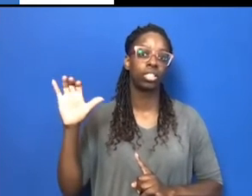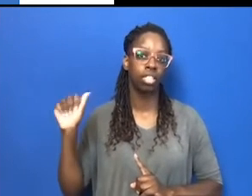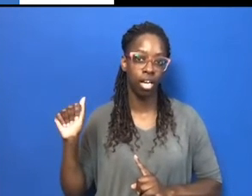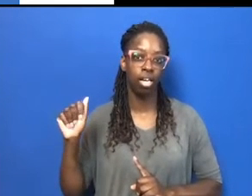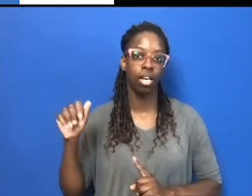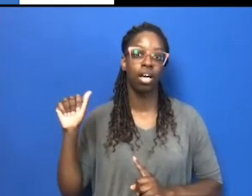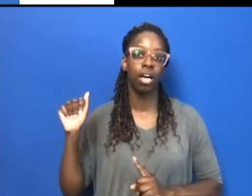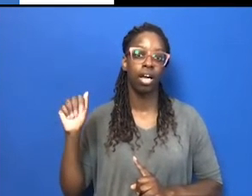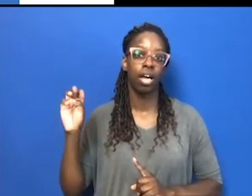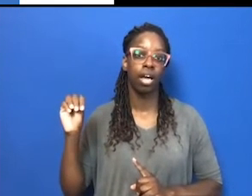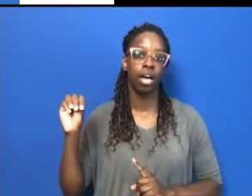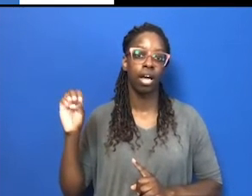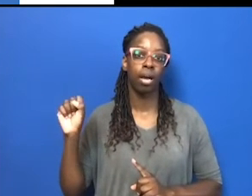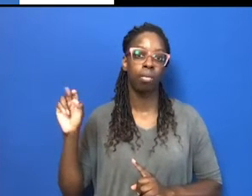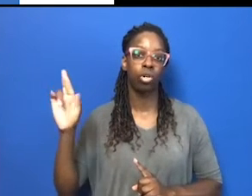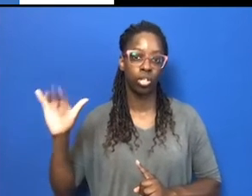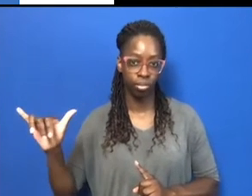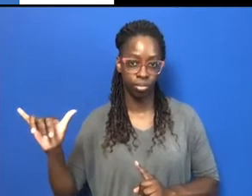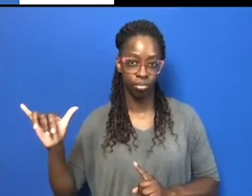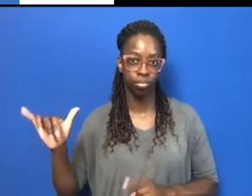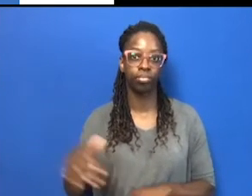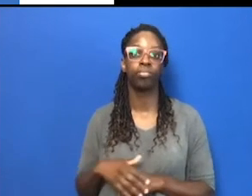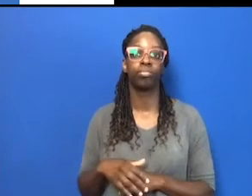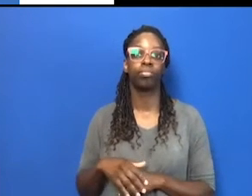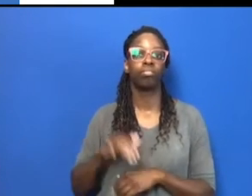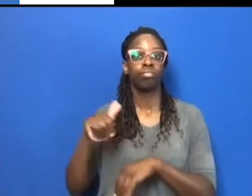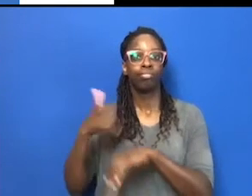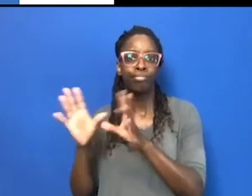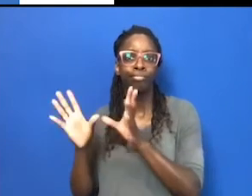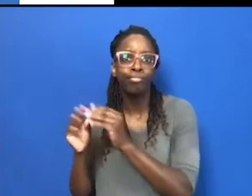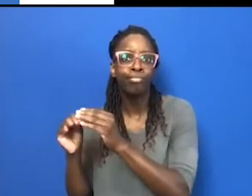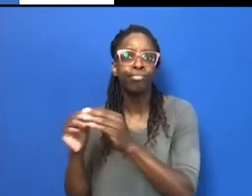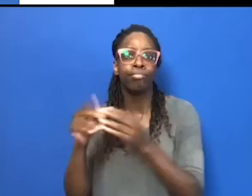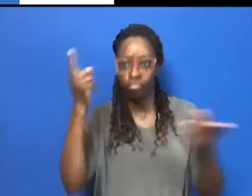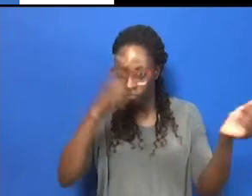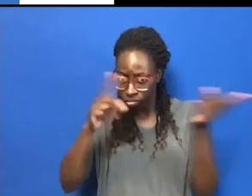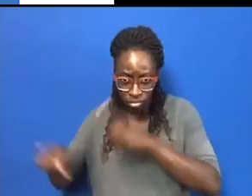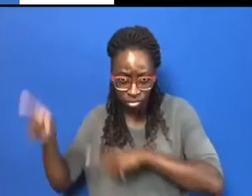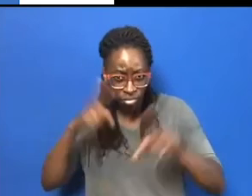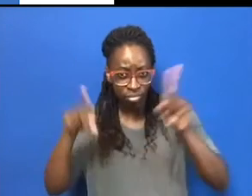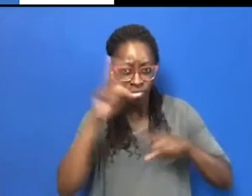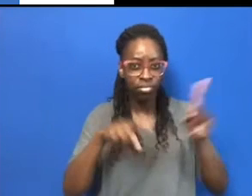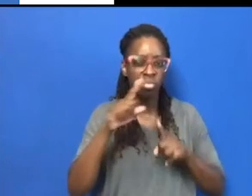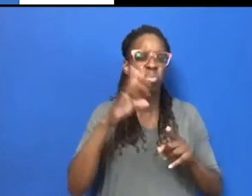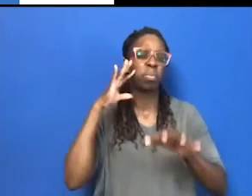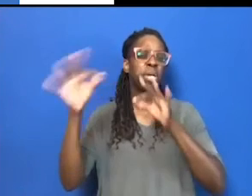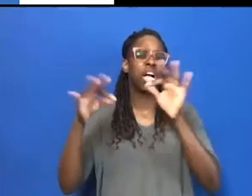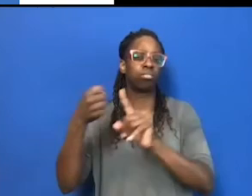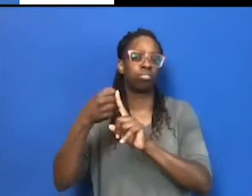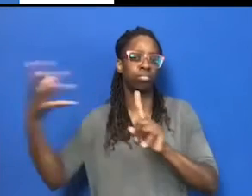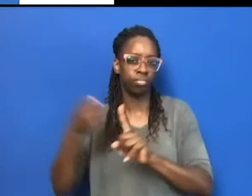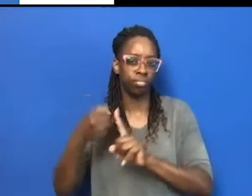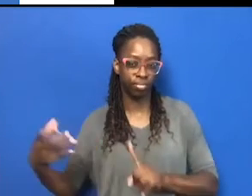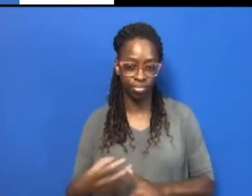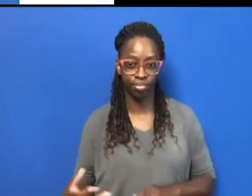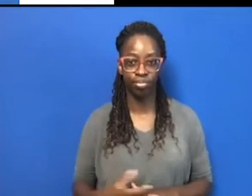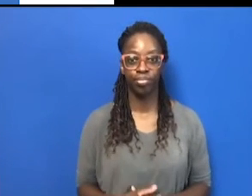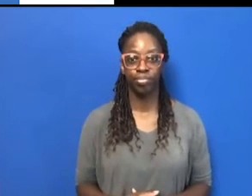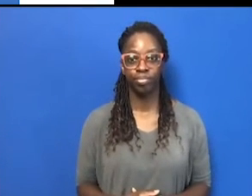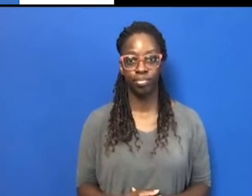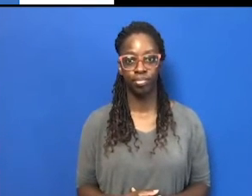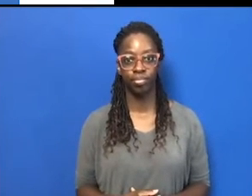our coding and establish consensus, which I'll talk more about in just a minute. But in all, we